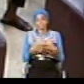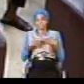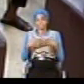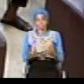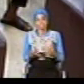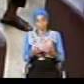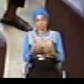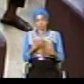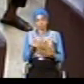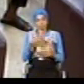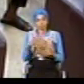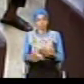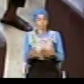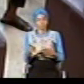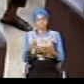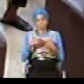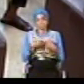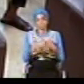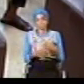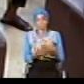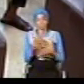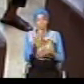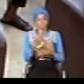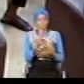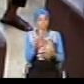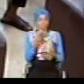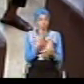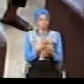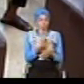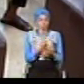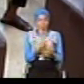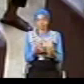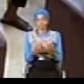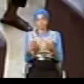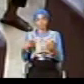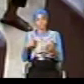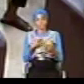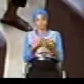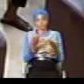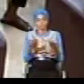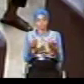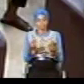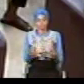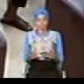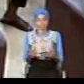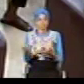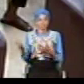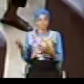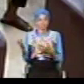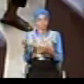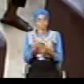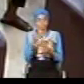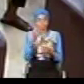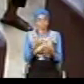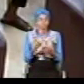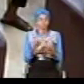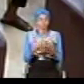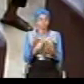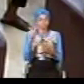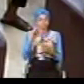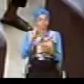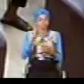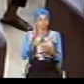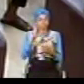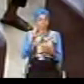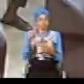has another way of income. We now take you to the anchor location in Abuja, where we have a testimony.